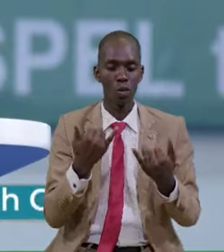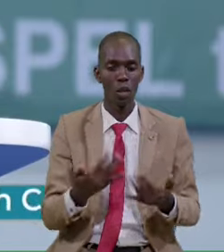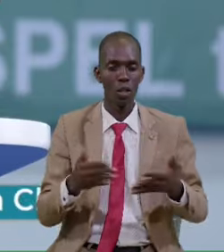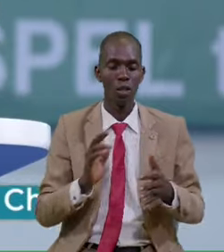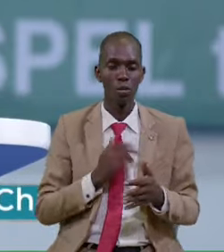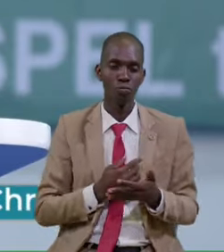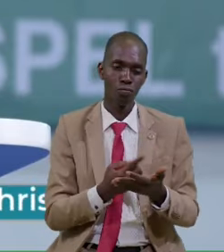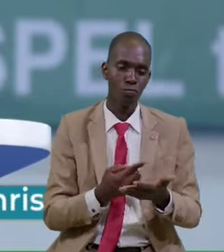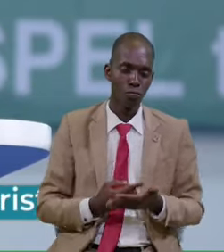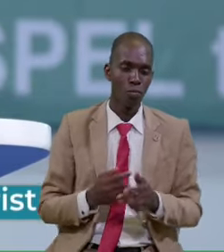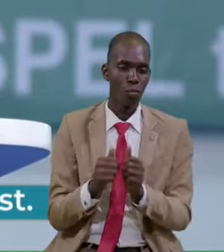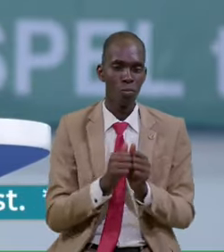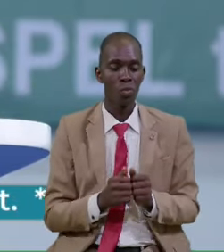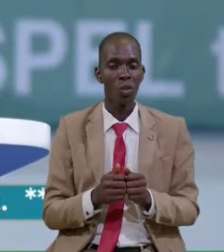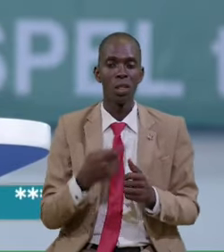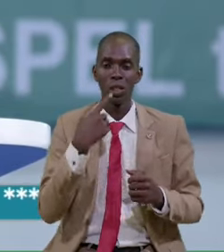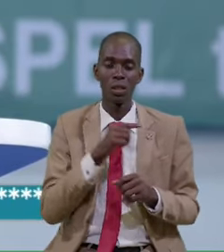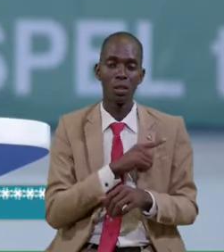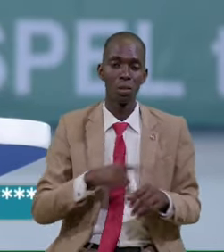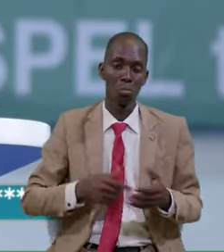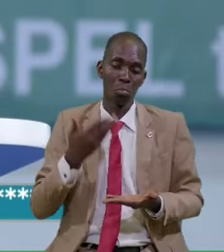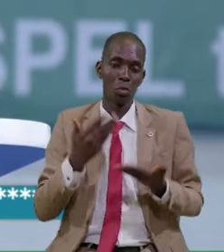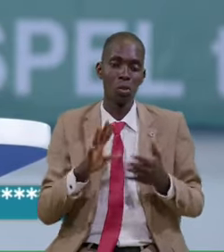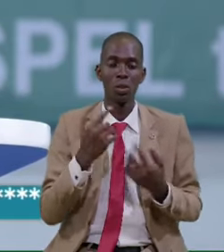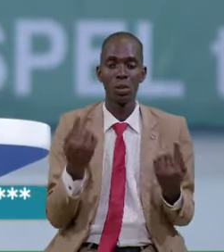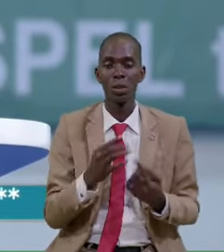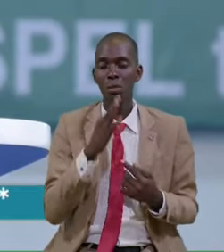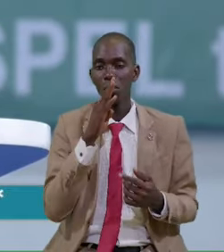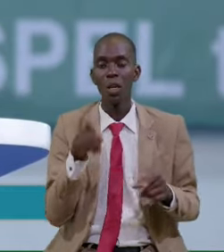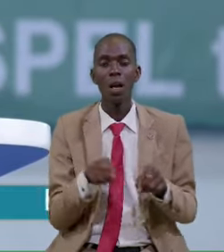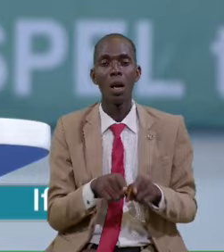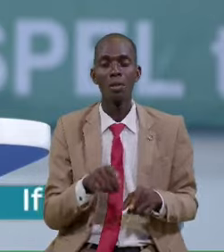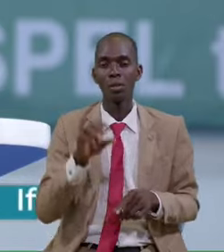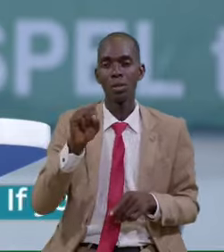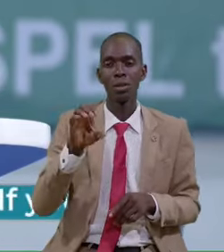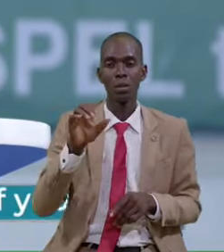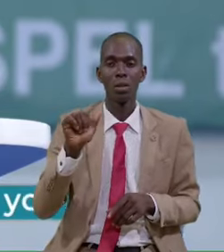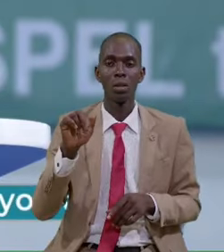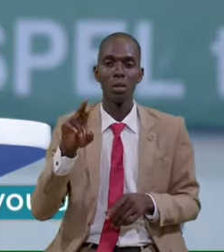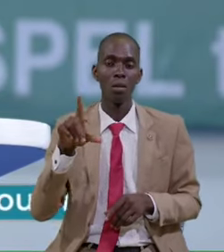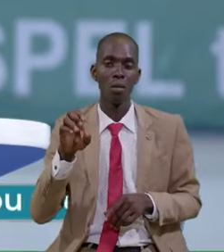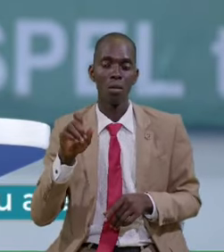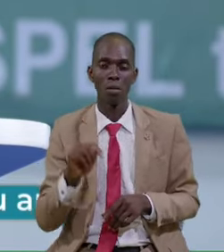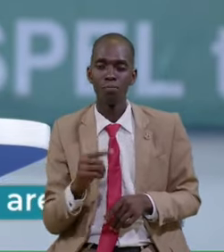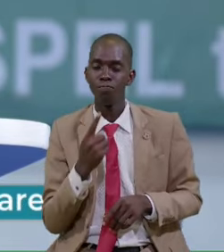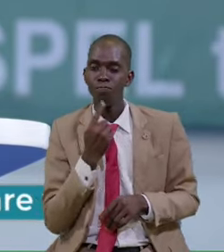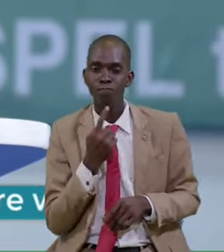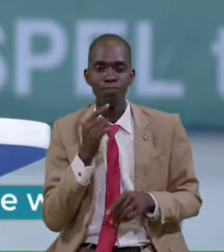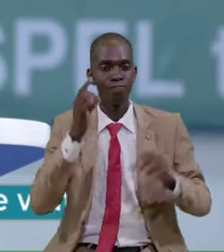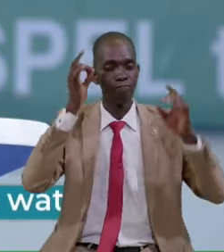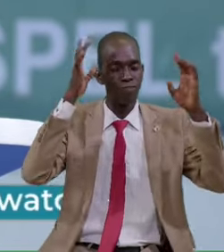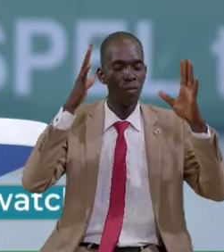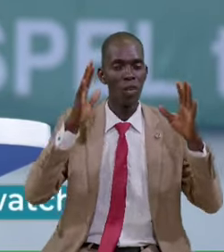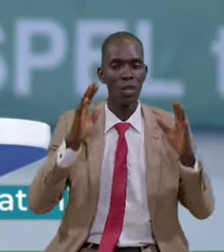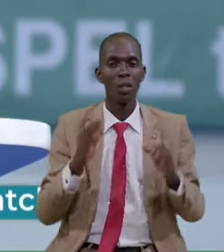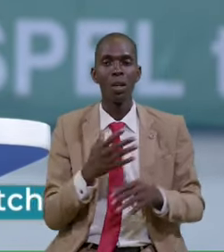Though your sins be as scarlet. Don't write yourself up. You can see the messenger of God, the prophet of God, are showing you